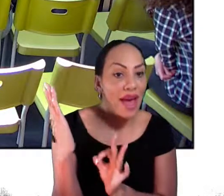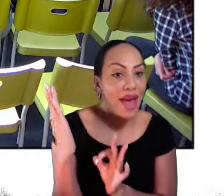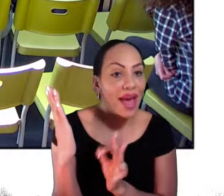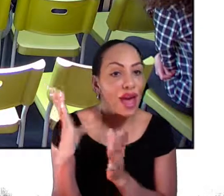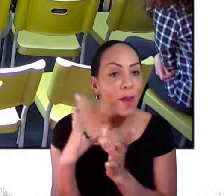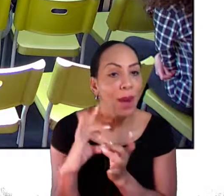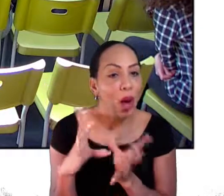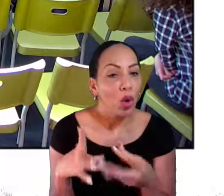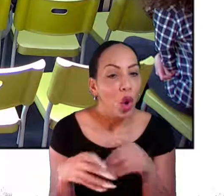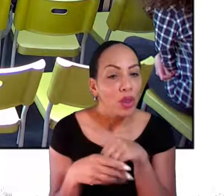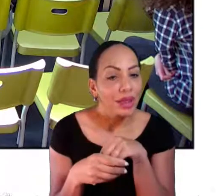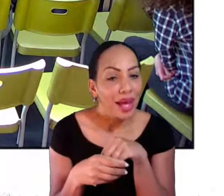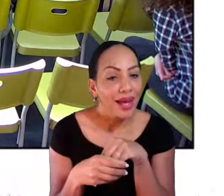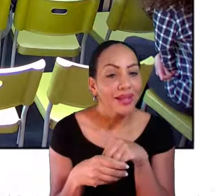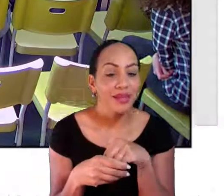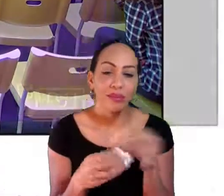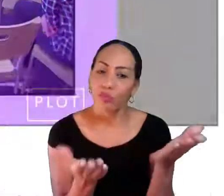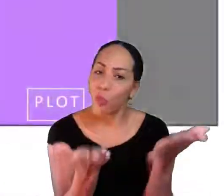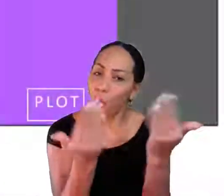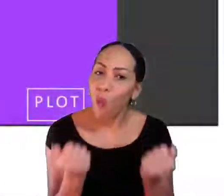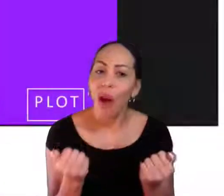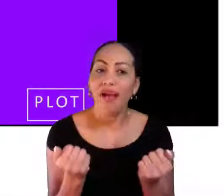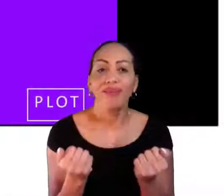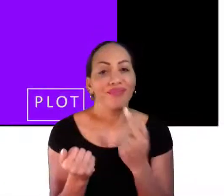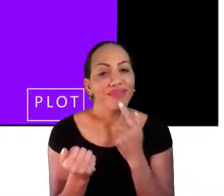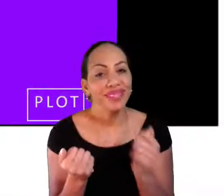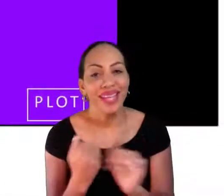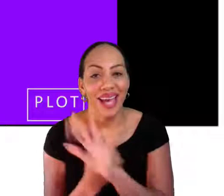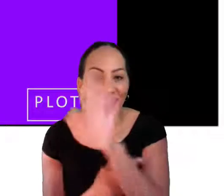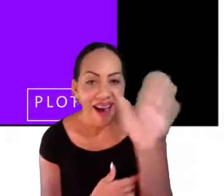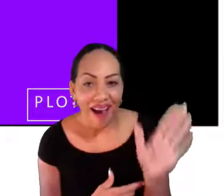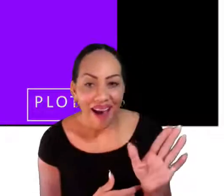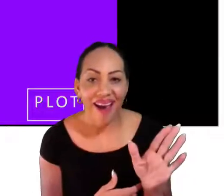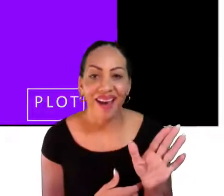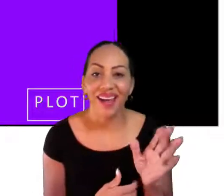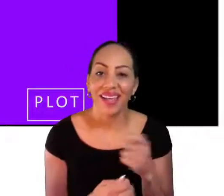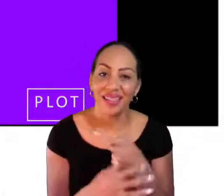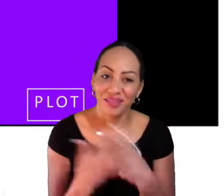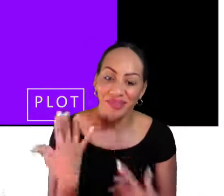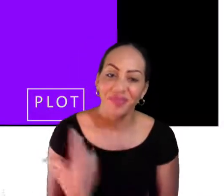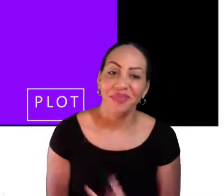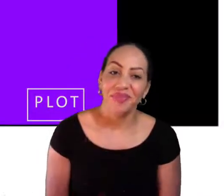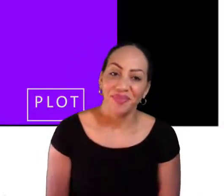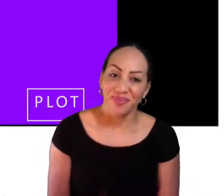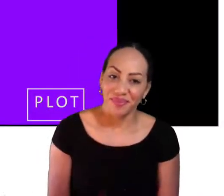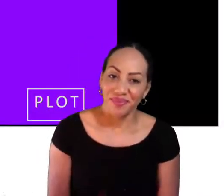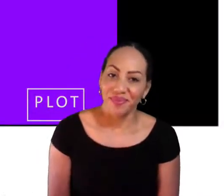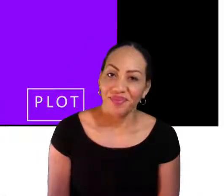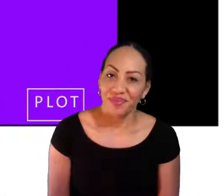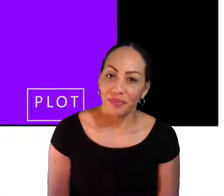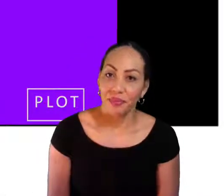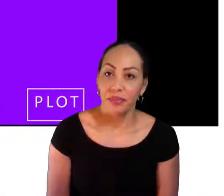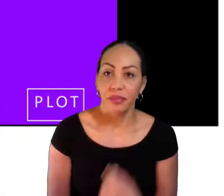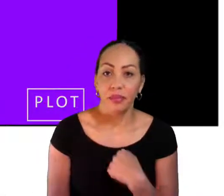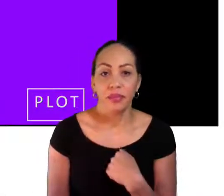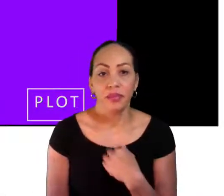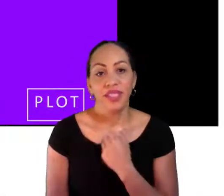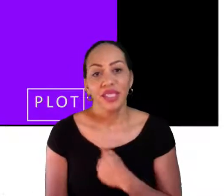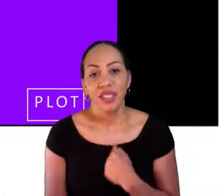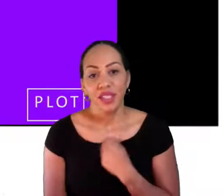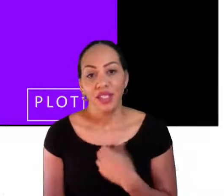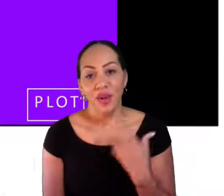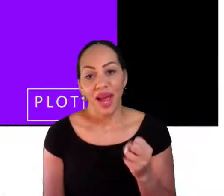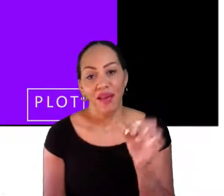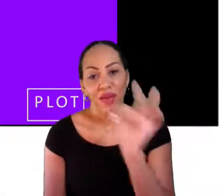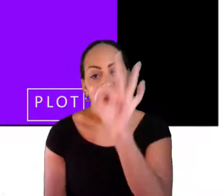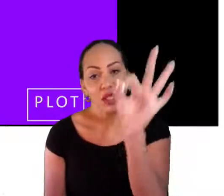welcome to say hi and you know, tell us how you're getting on with it. I've got a question, sorry, Yes. after you just did